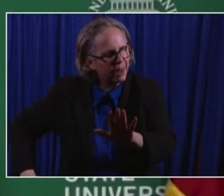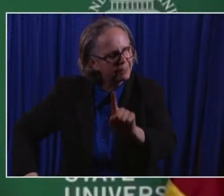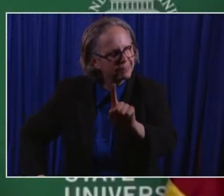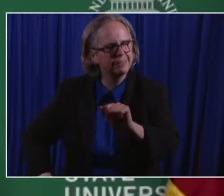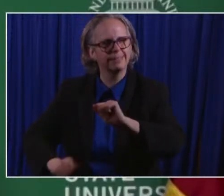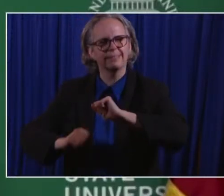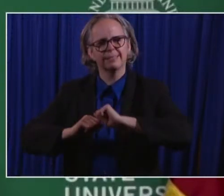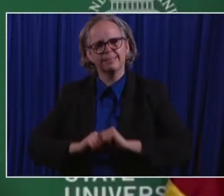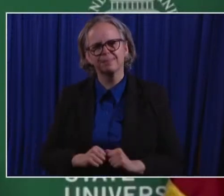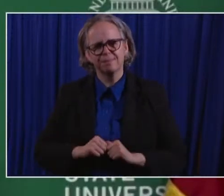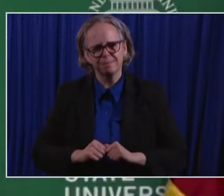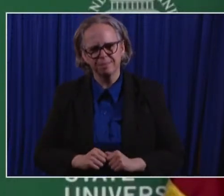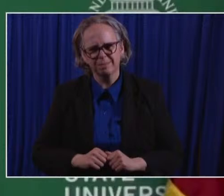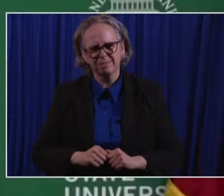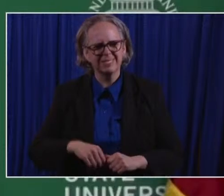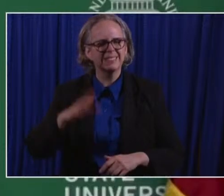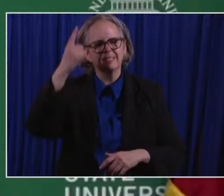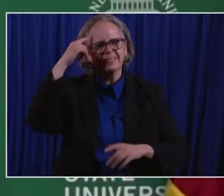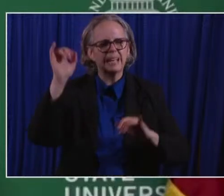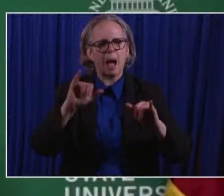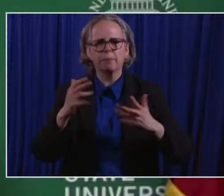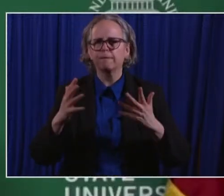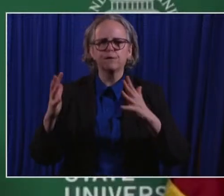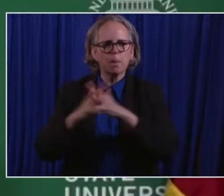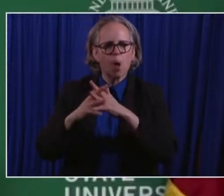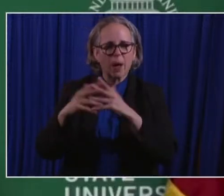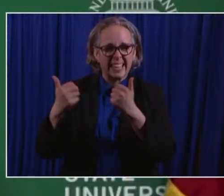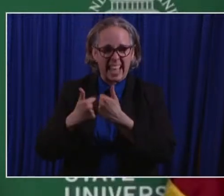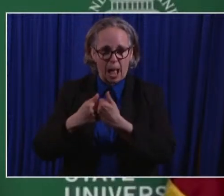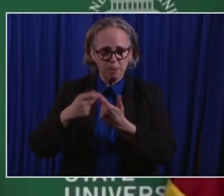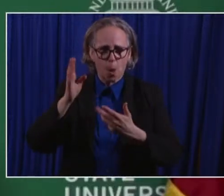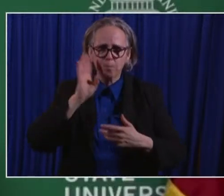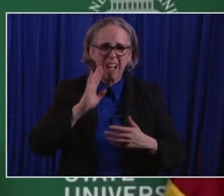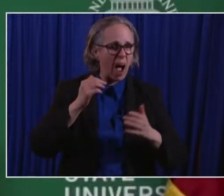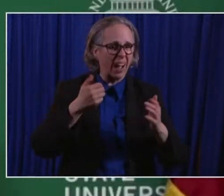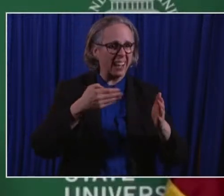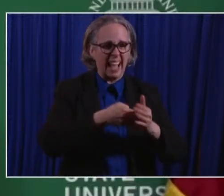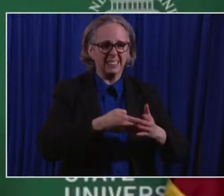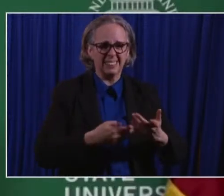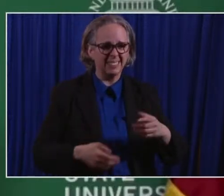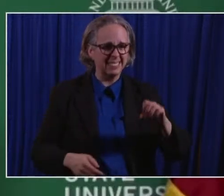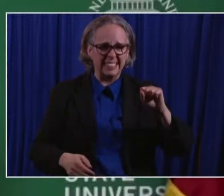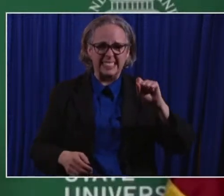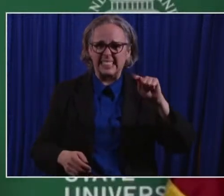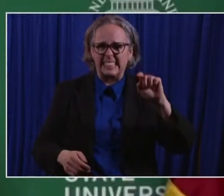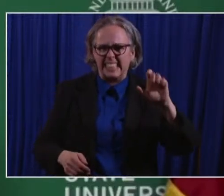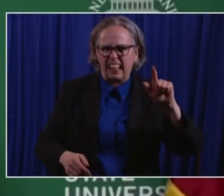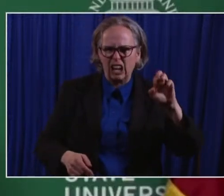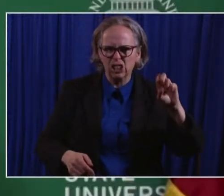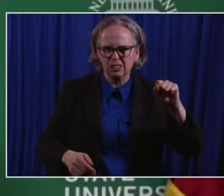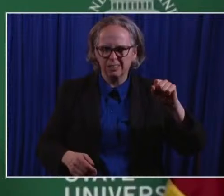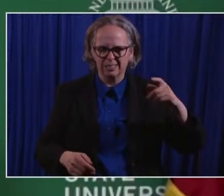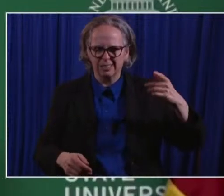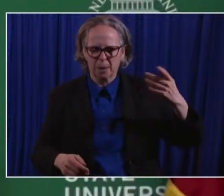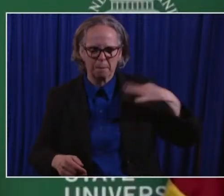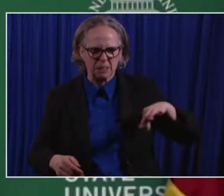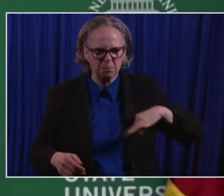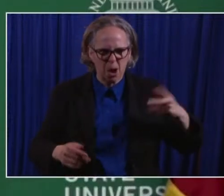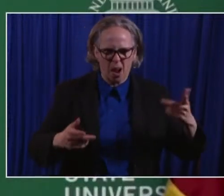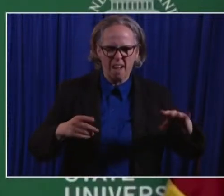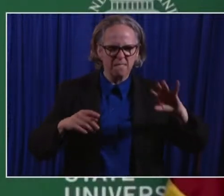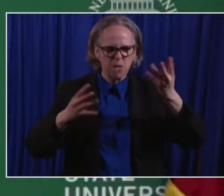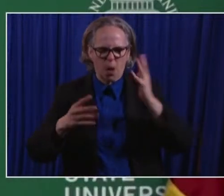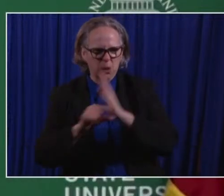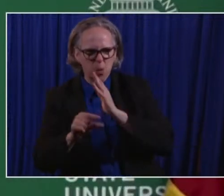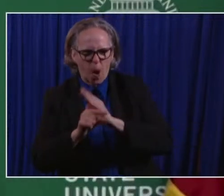driving against the Steelers, and we're down to the 5-yard line, and we can't walk off the field now. We just got to gut